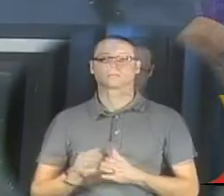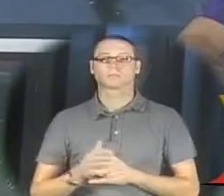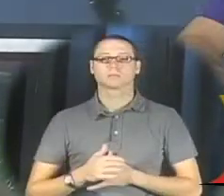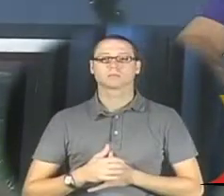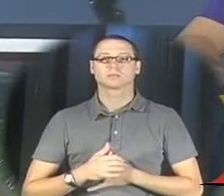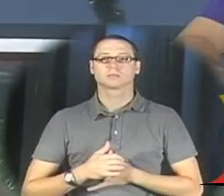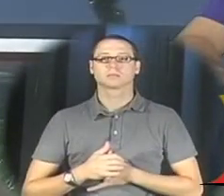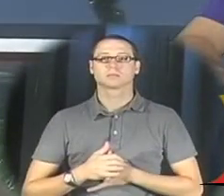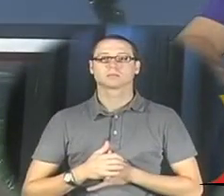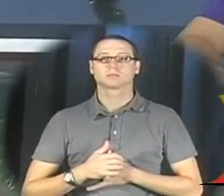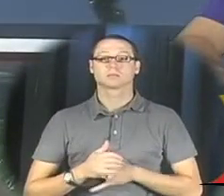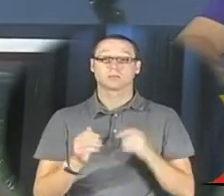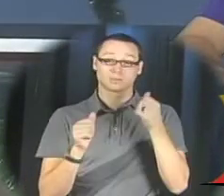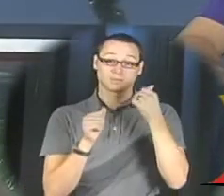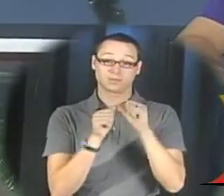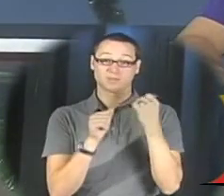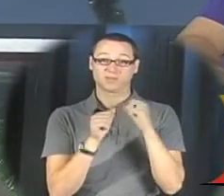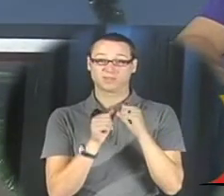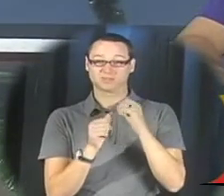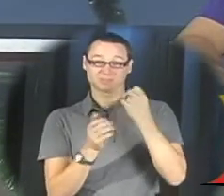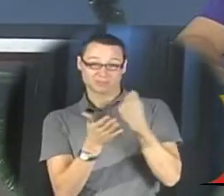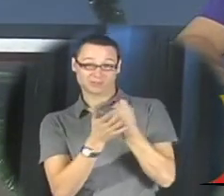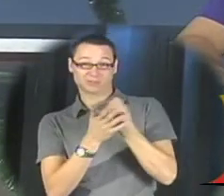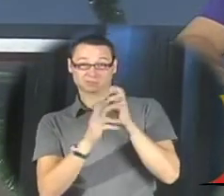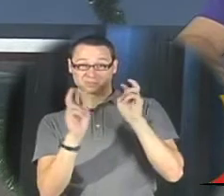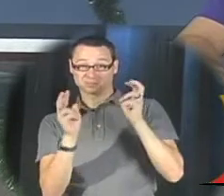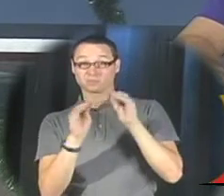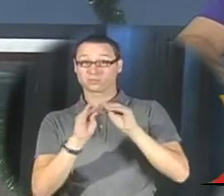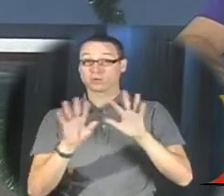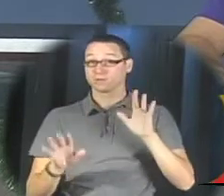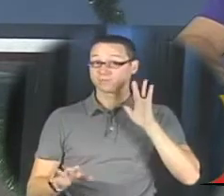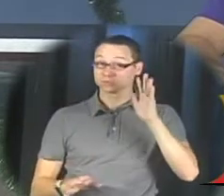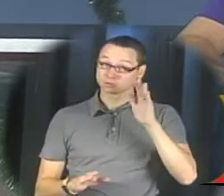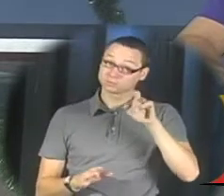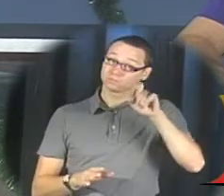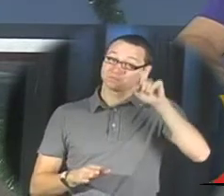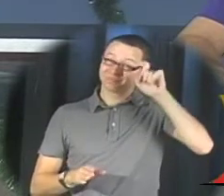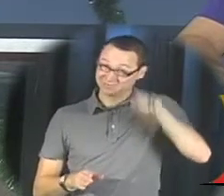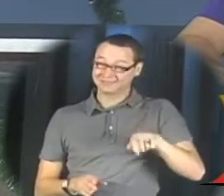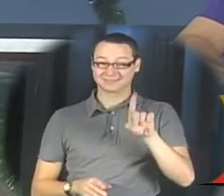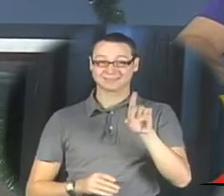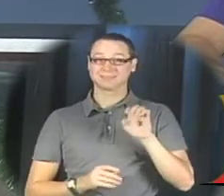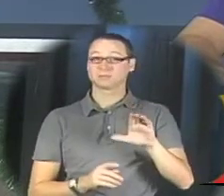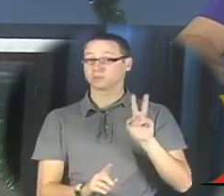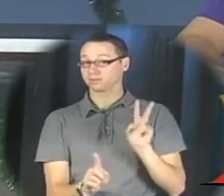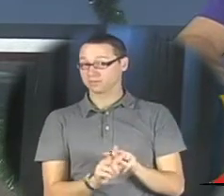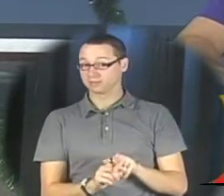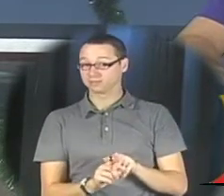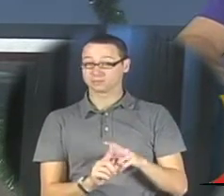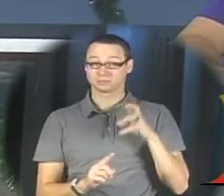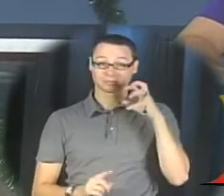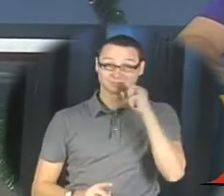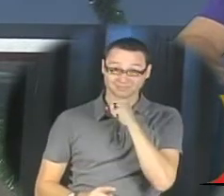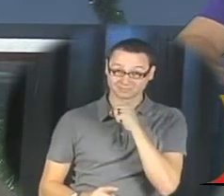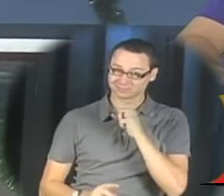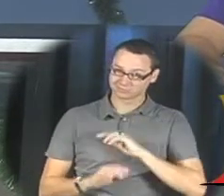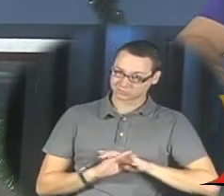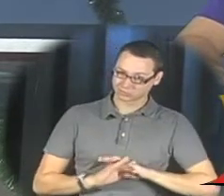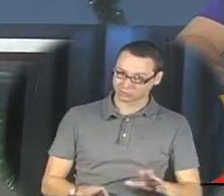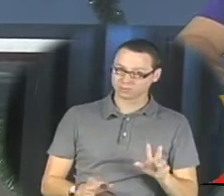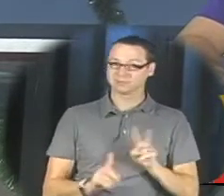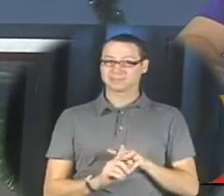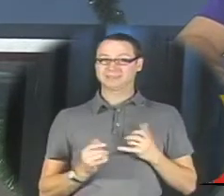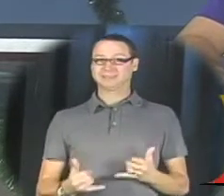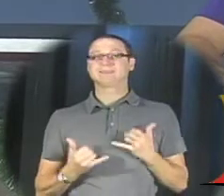Please remember that the window for Bright Futures application is due during the month of December only. Don't miss out on scholarship money. Apply today.